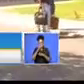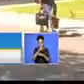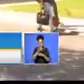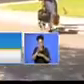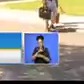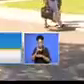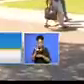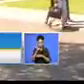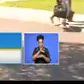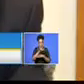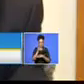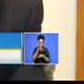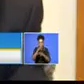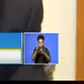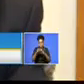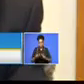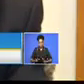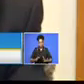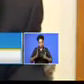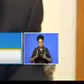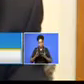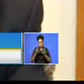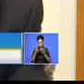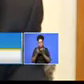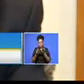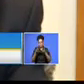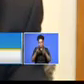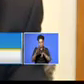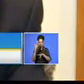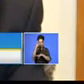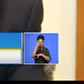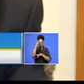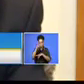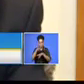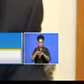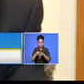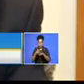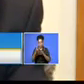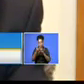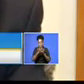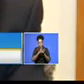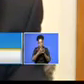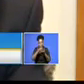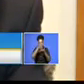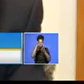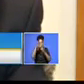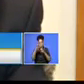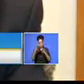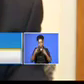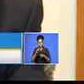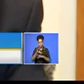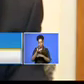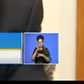place to place. We had that just last summer, where we had several Family Island students trying to find